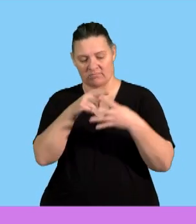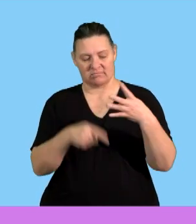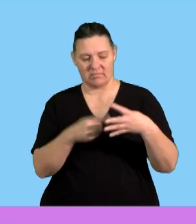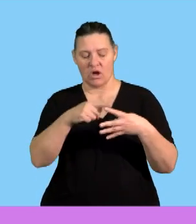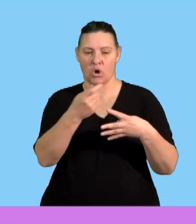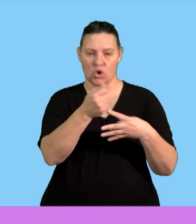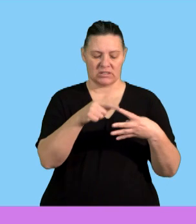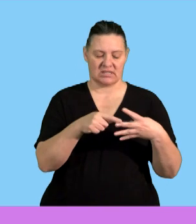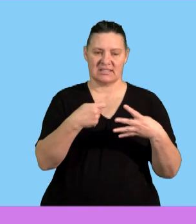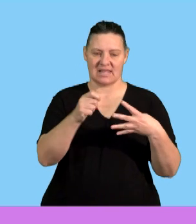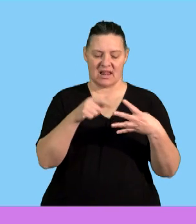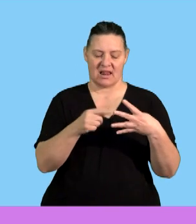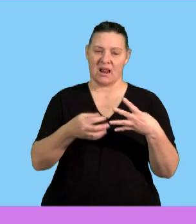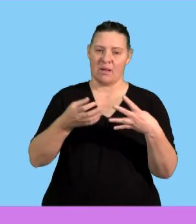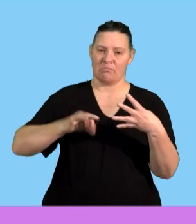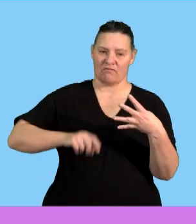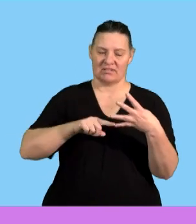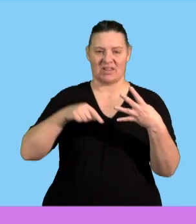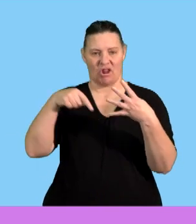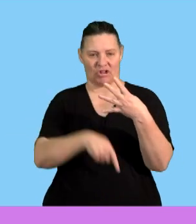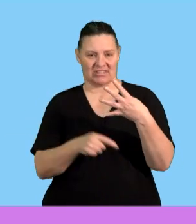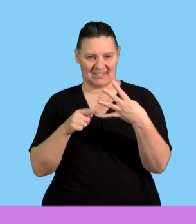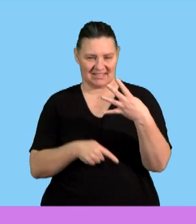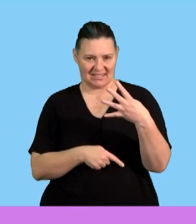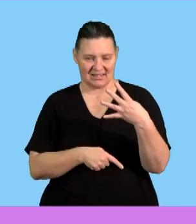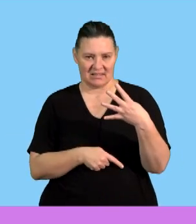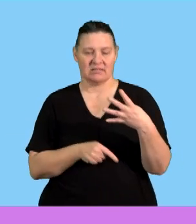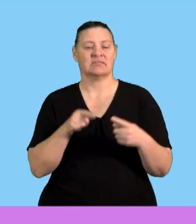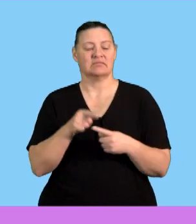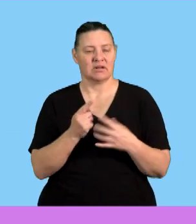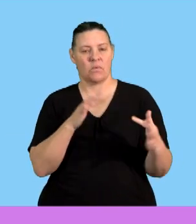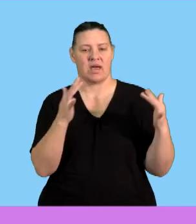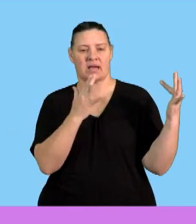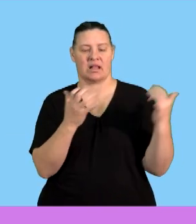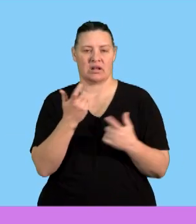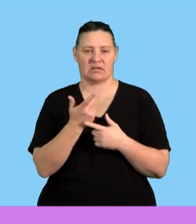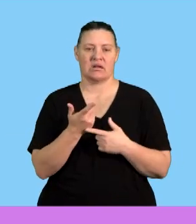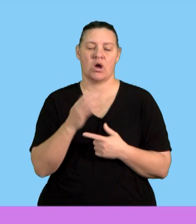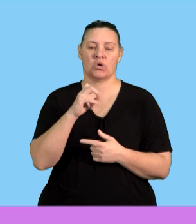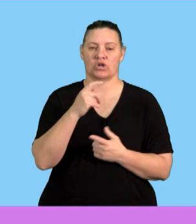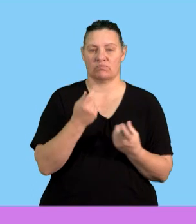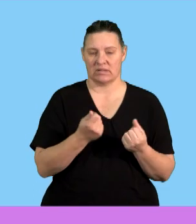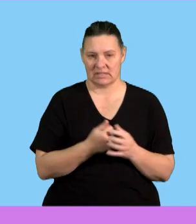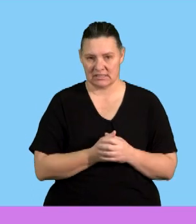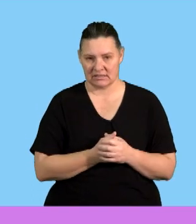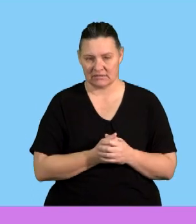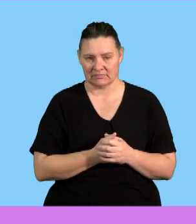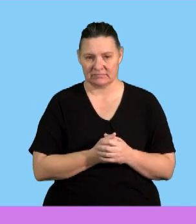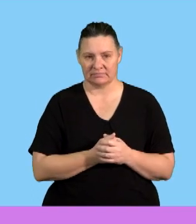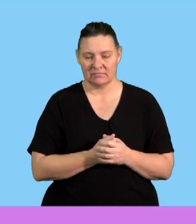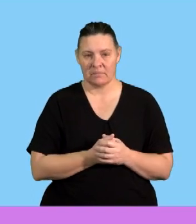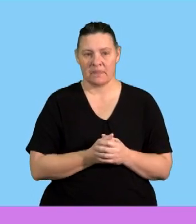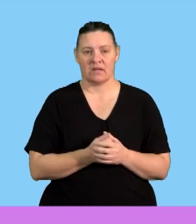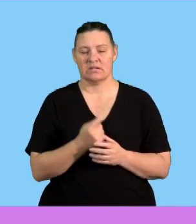price, selling price, profit and loss. That is where we calculated the cost price